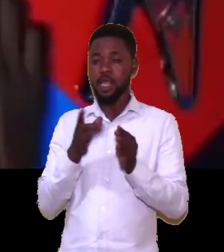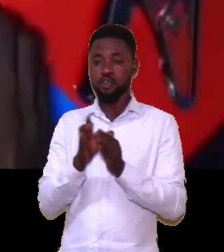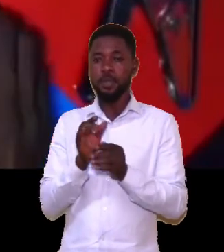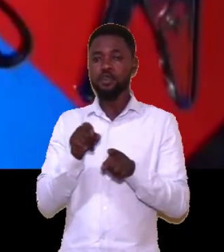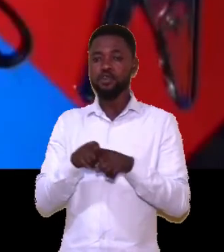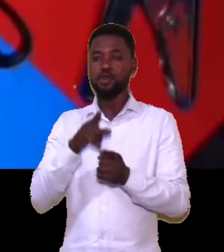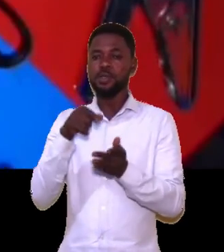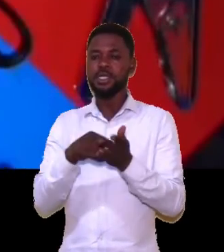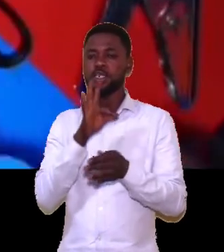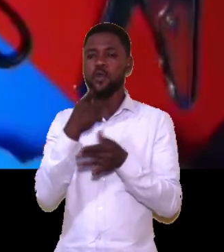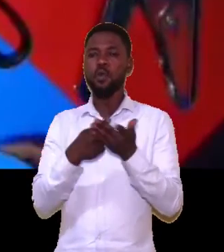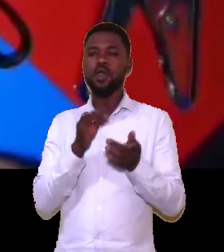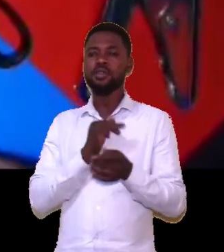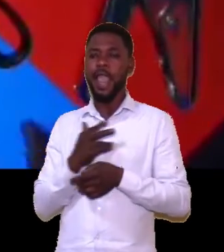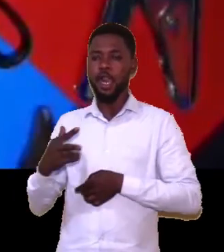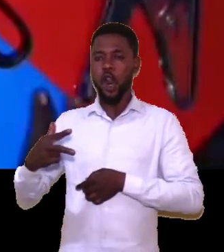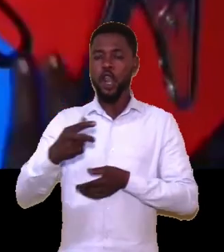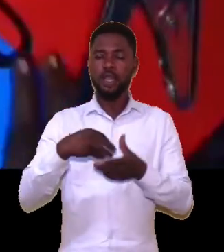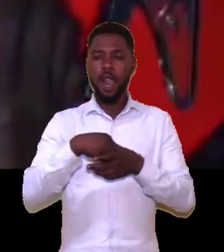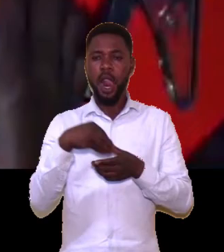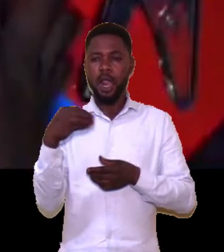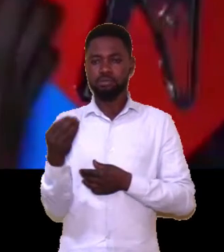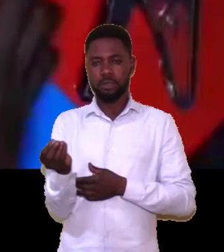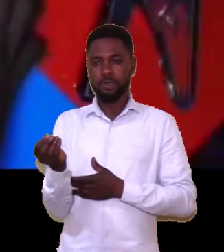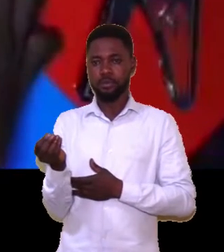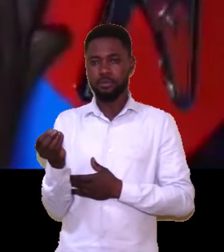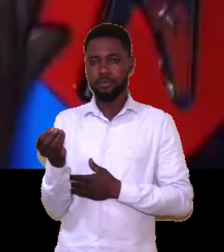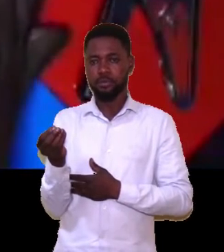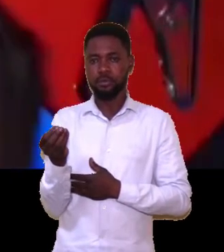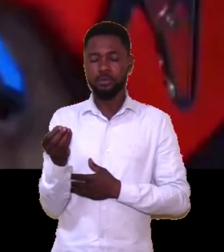big curve. So this is what I cut out, like cloud.